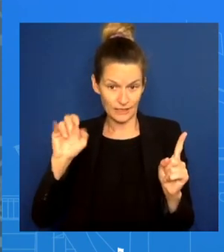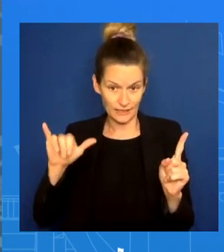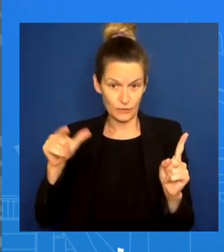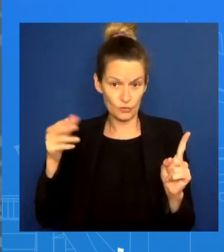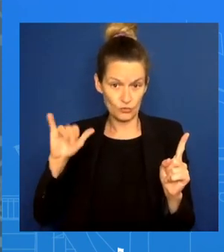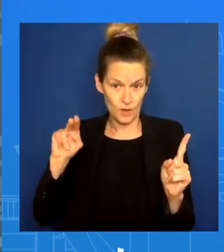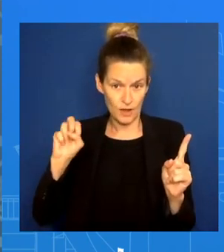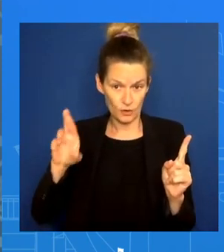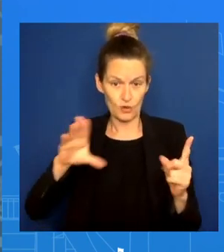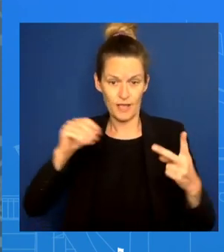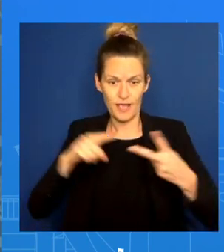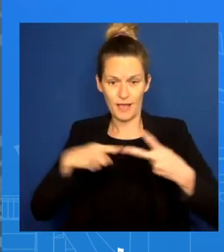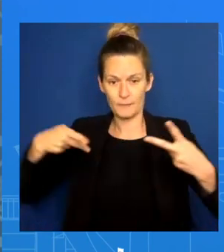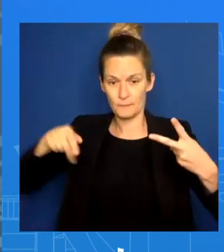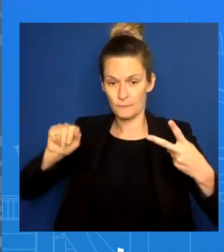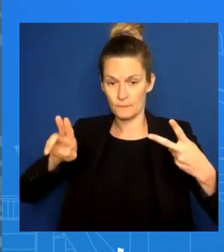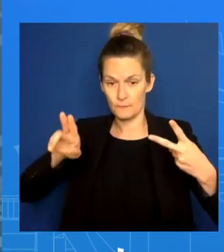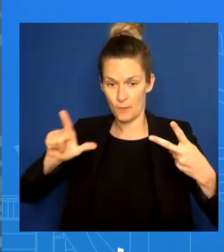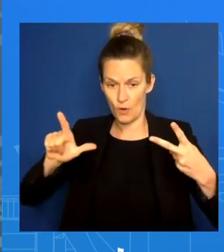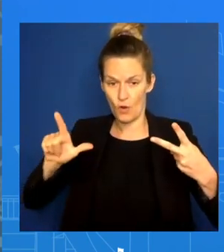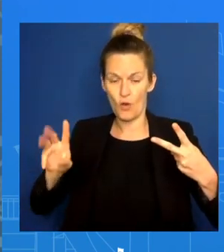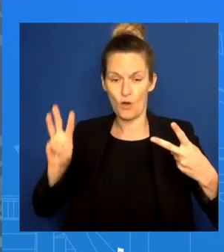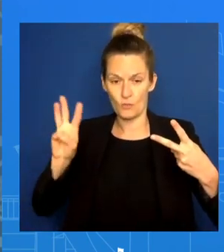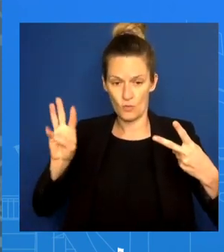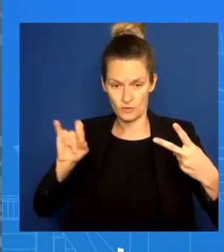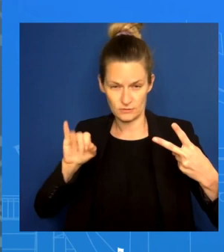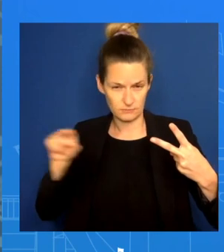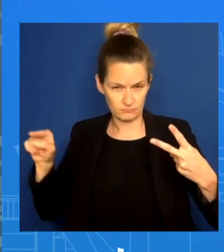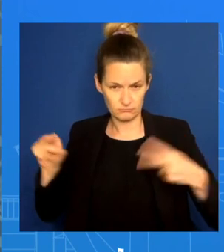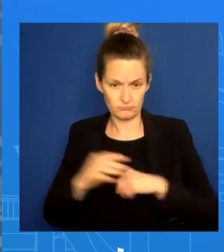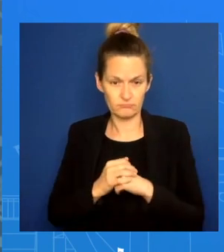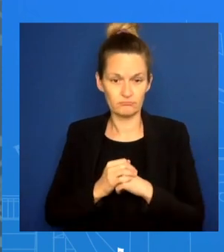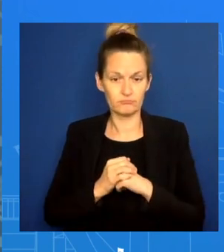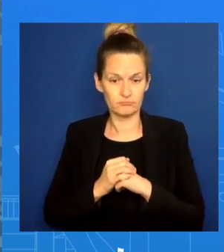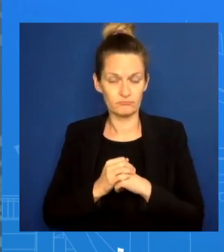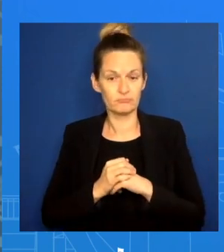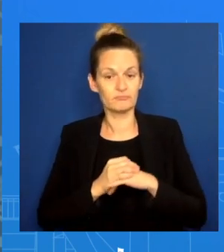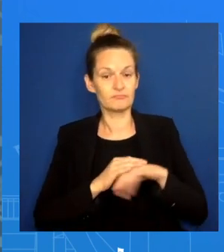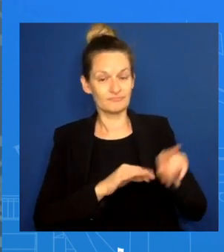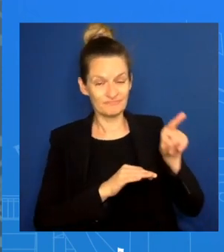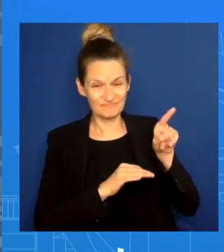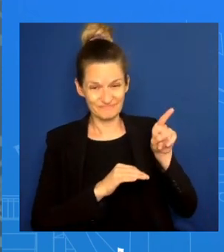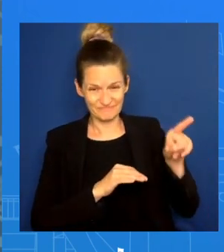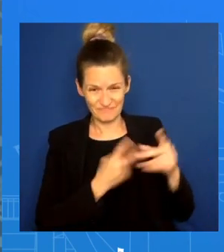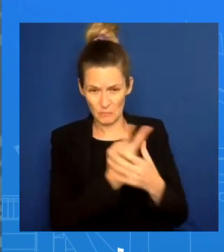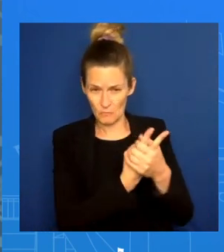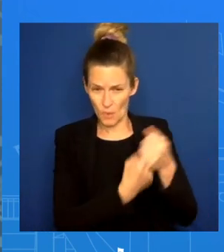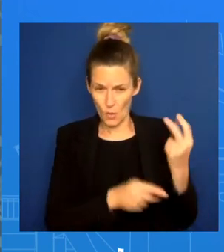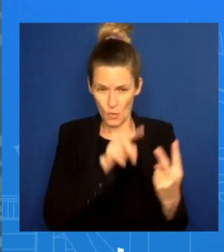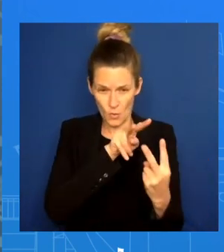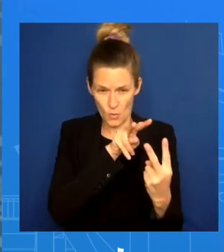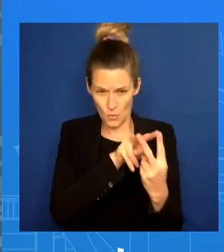high-level administration official, Deputy Homeland Security Advisor Josh Geltzer,